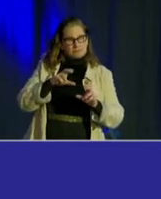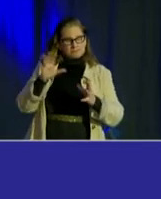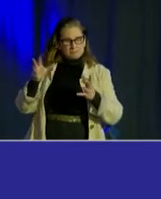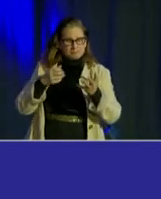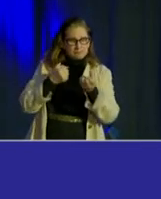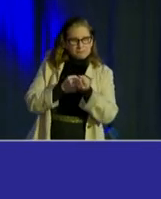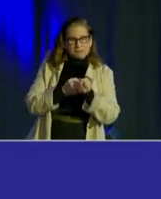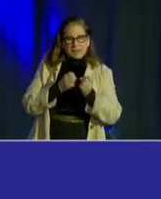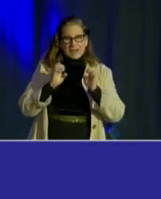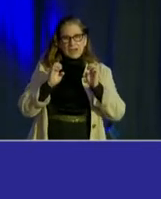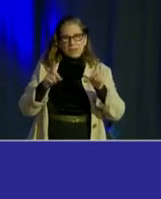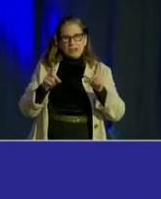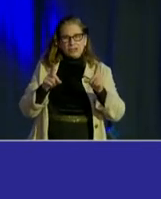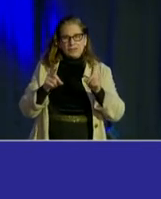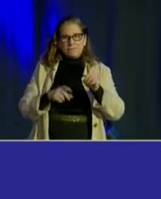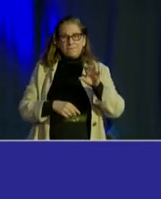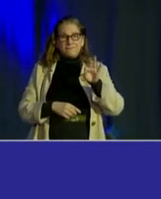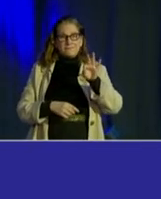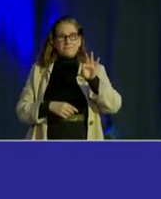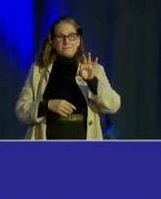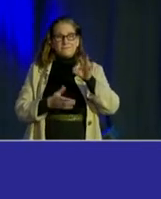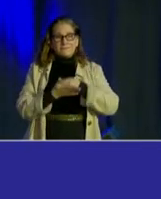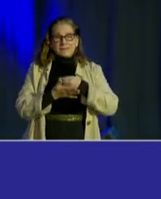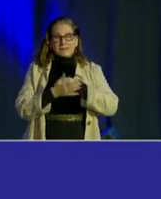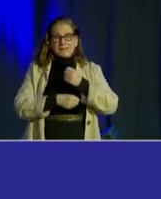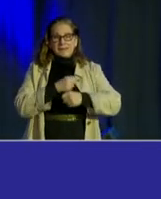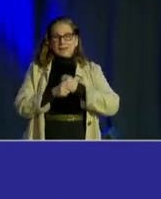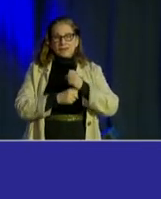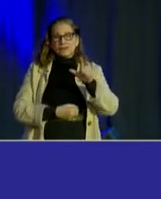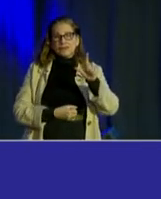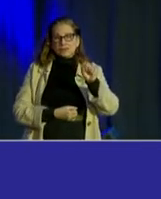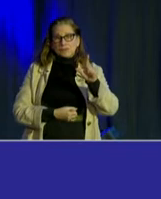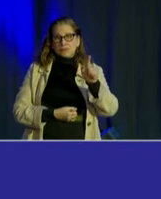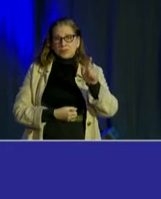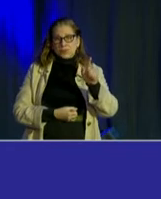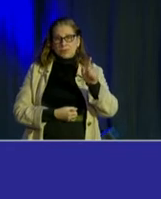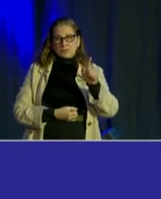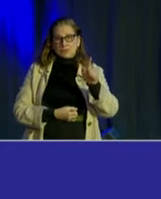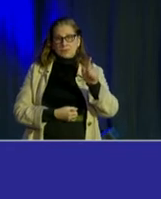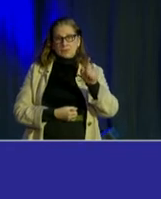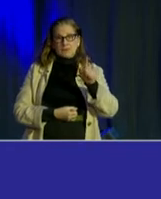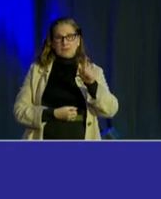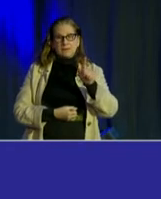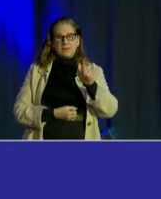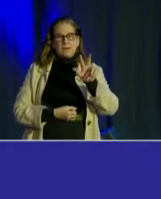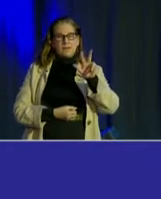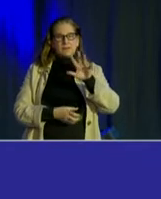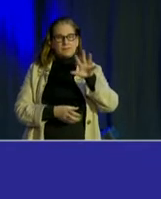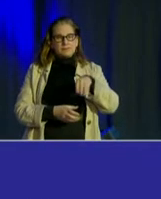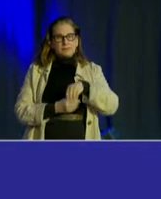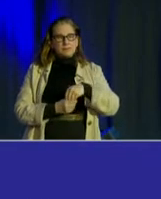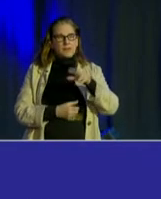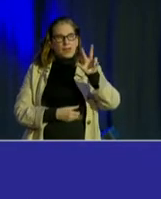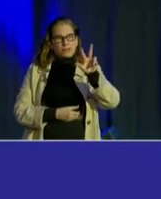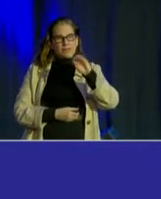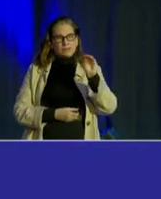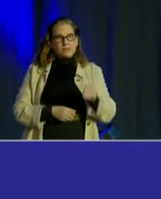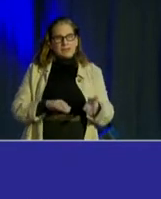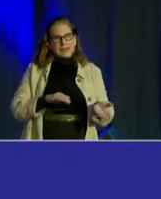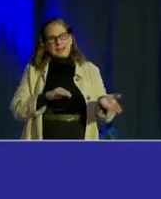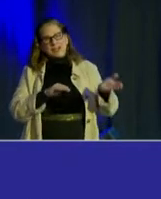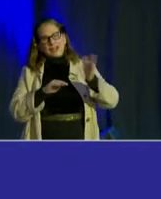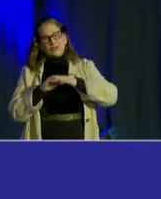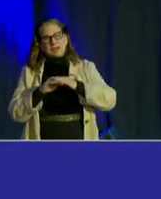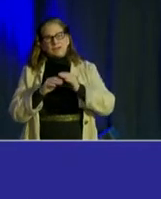can see from the slide, the mayor's budget included a full 3% increase in the uniform per student funding